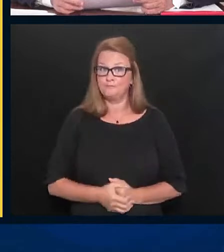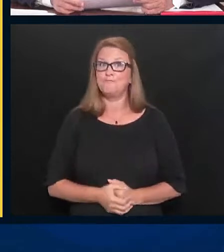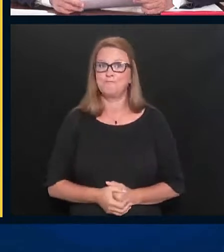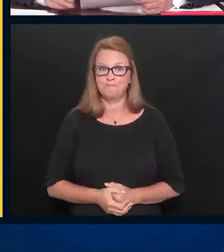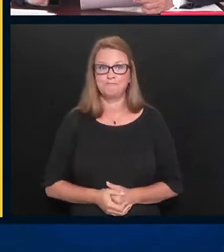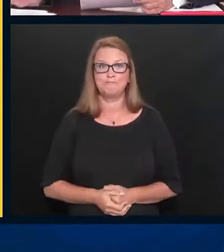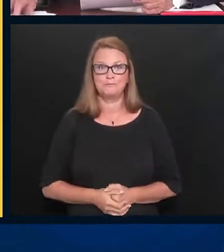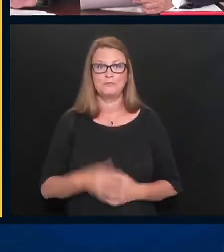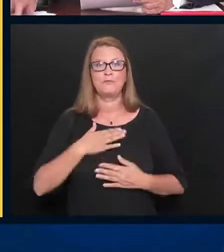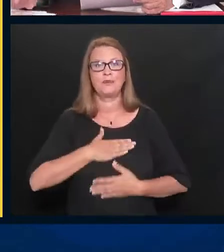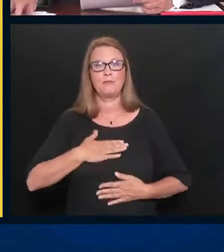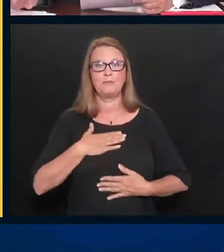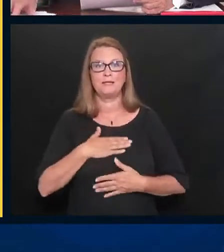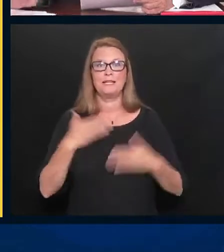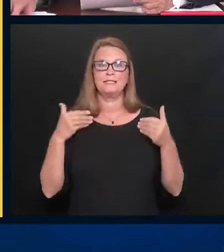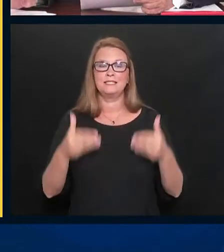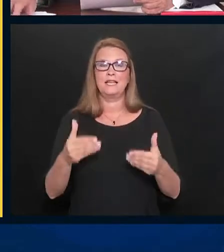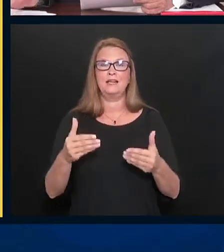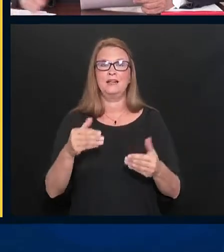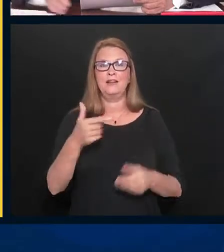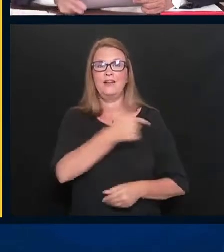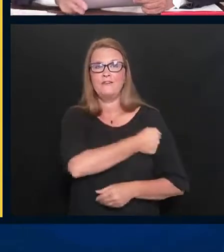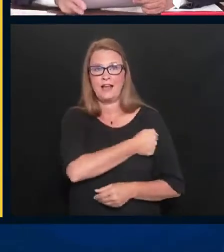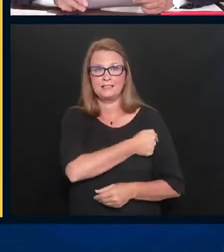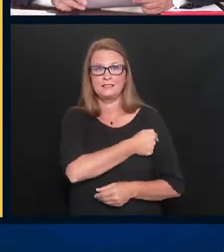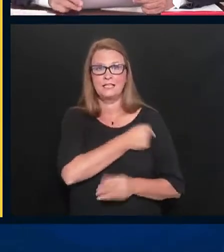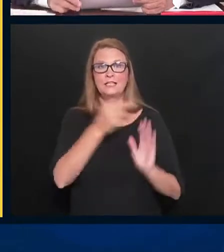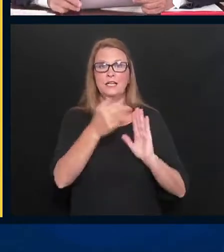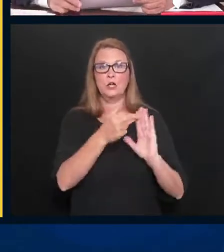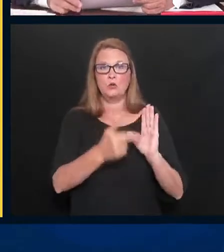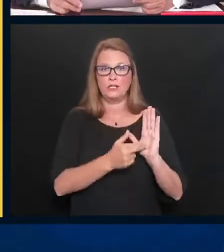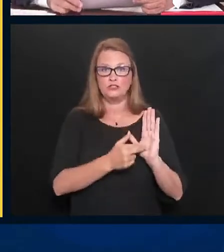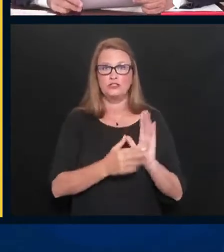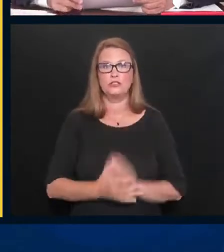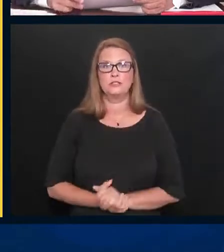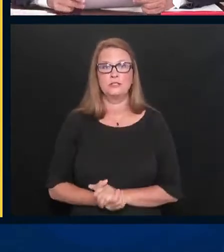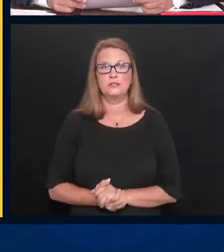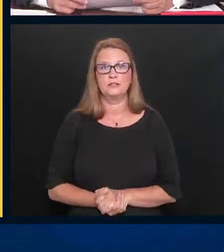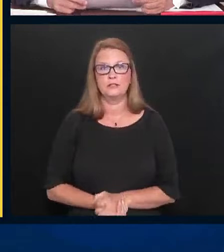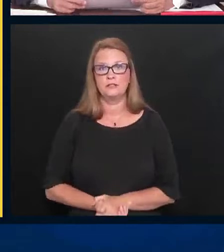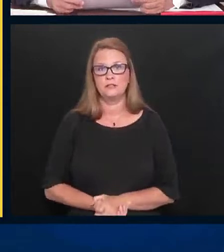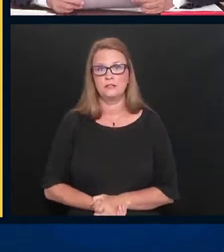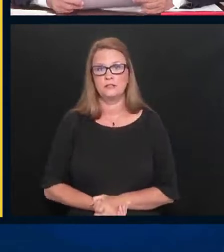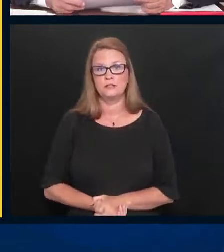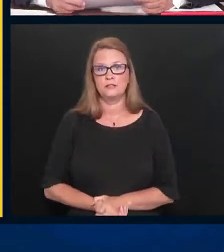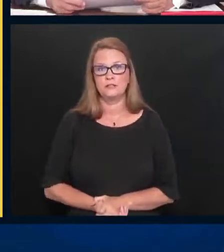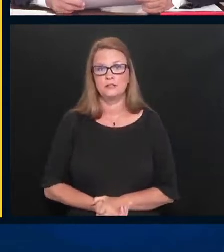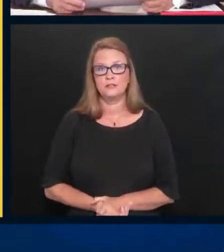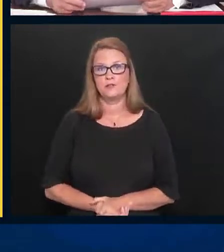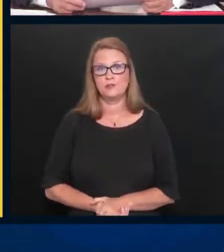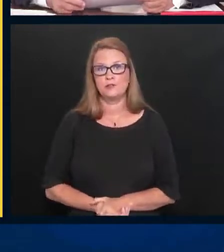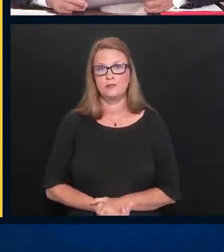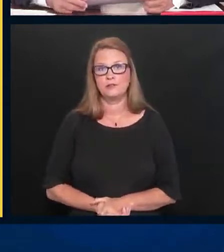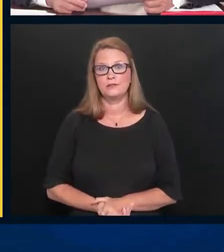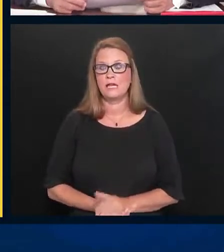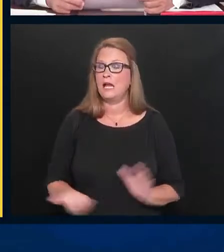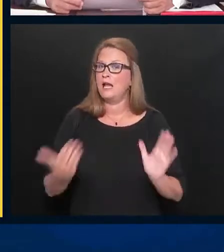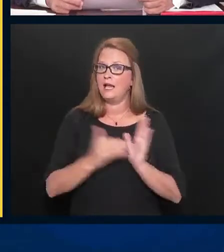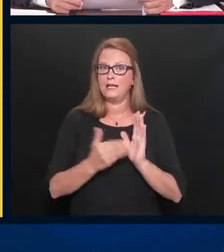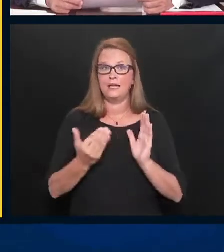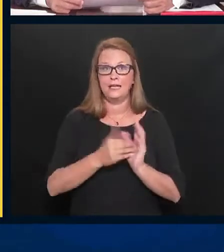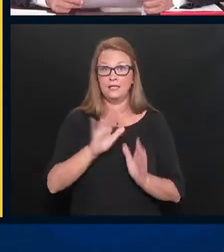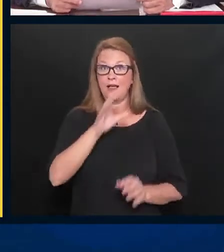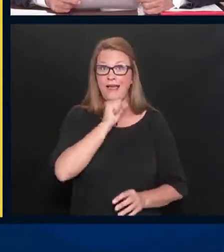so please get vaccinated and please get registered for this. vaccine eligibility over and over is 12